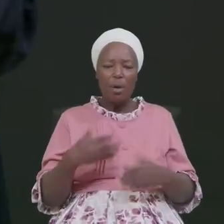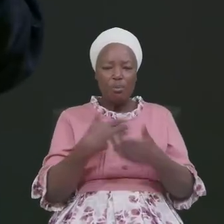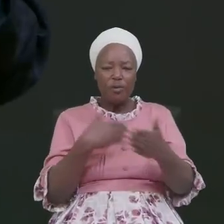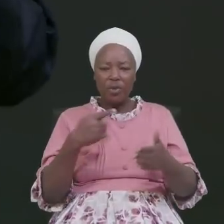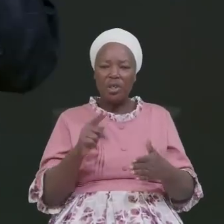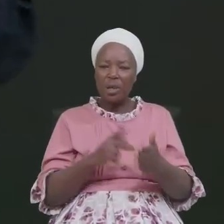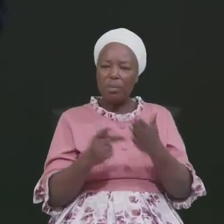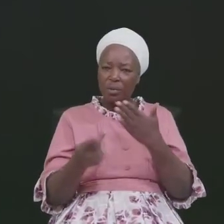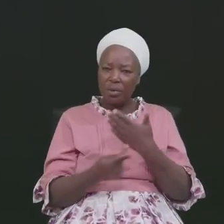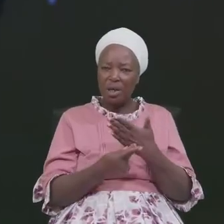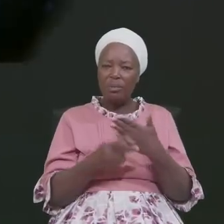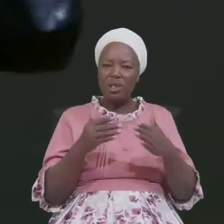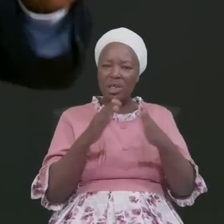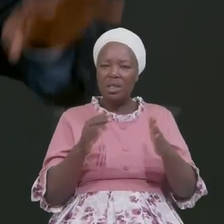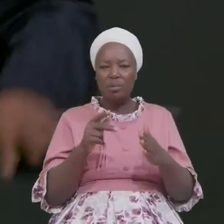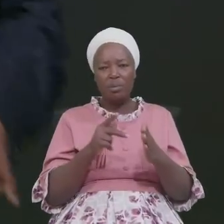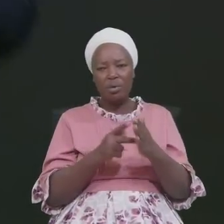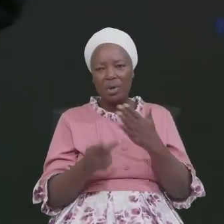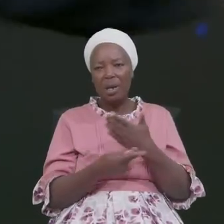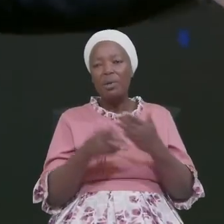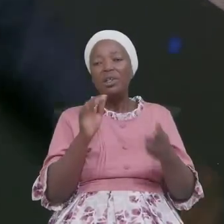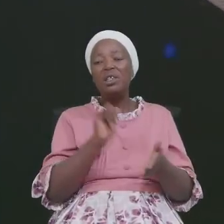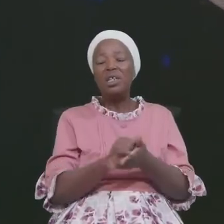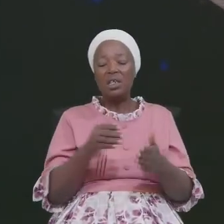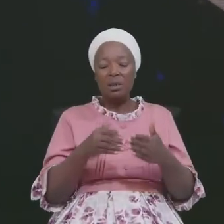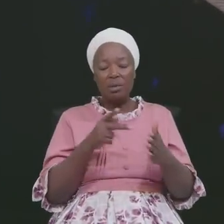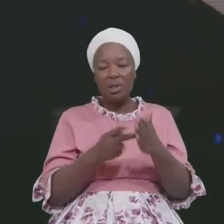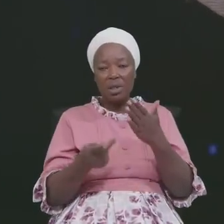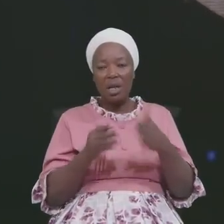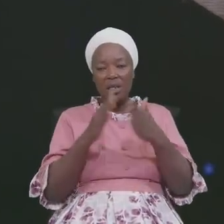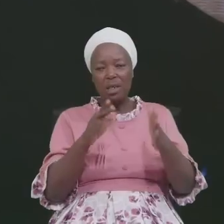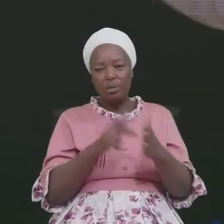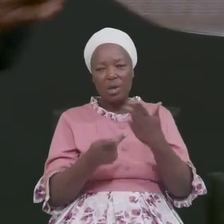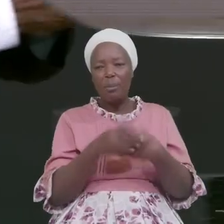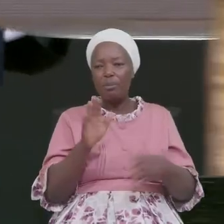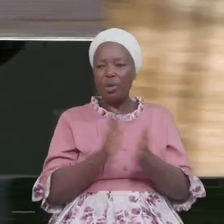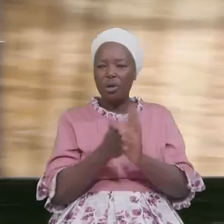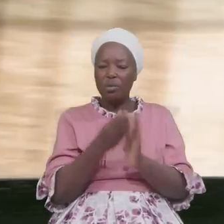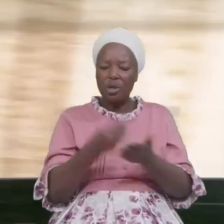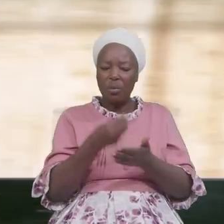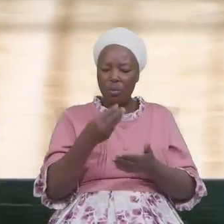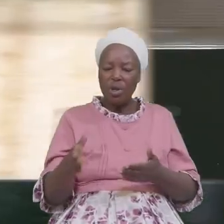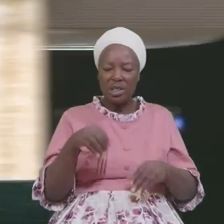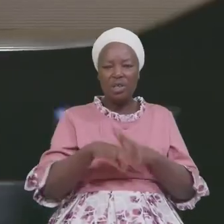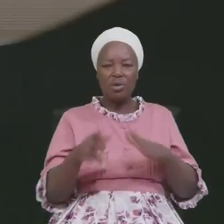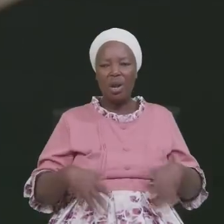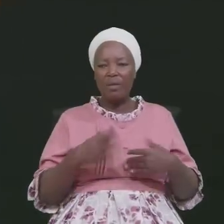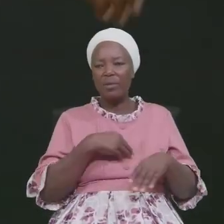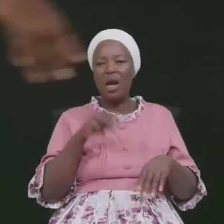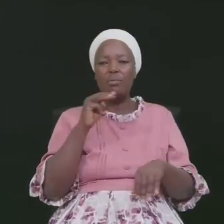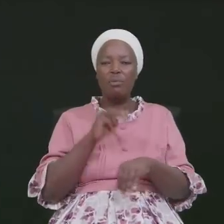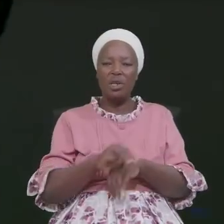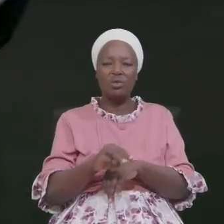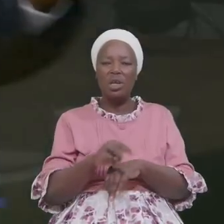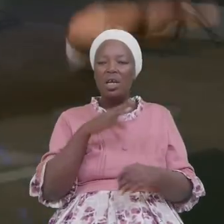the Congress, that Congress becomes a waste in your life and your ministry. We need to